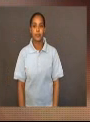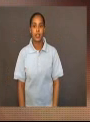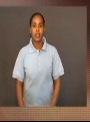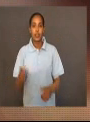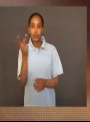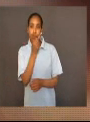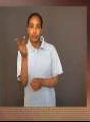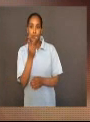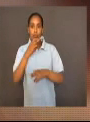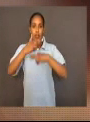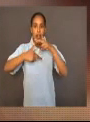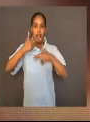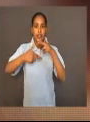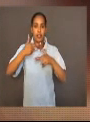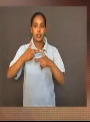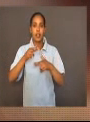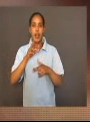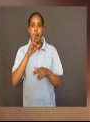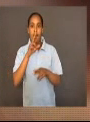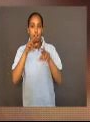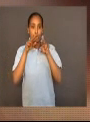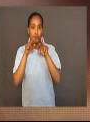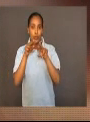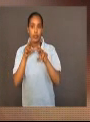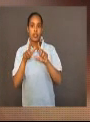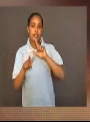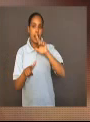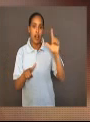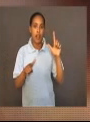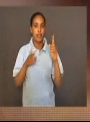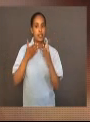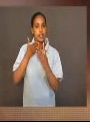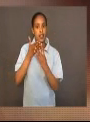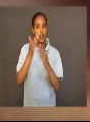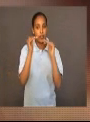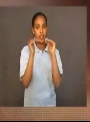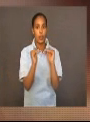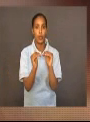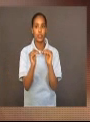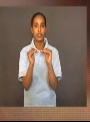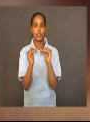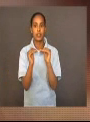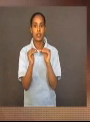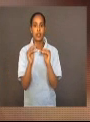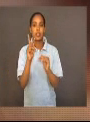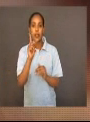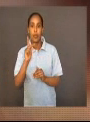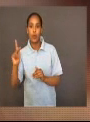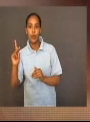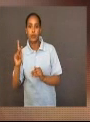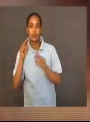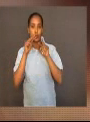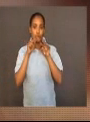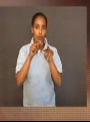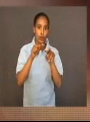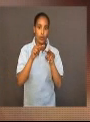The two reactants are shown on the left side of the equation, and the product is